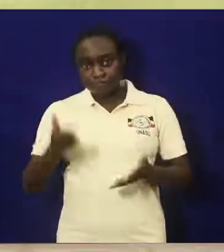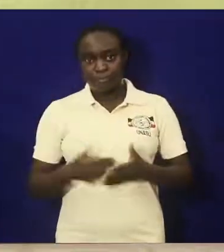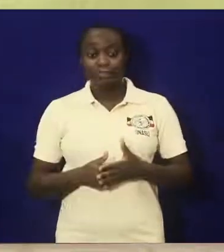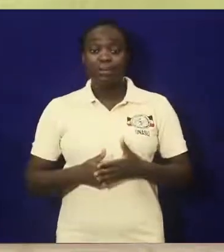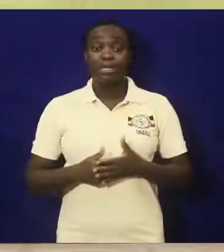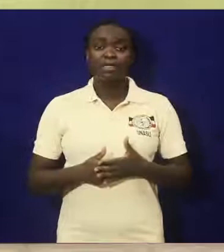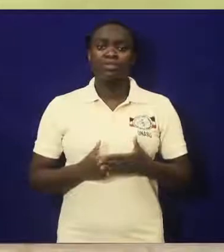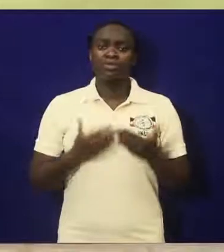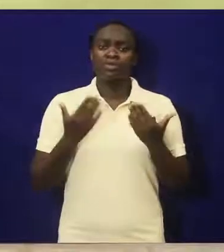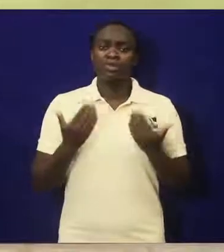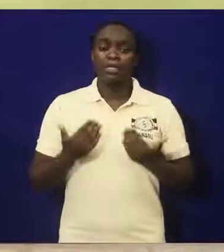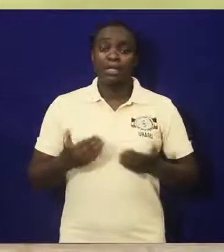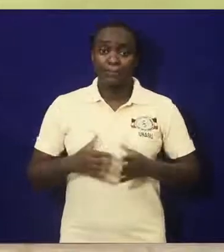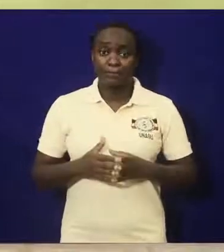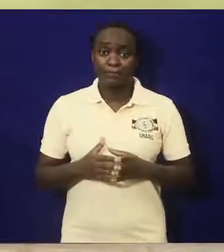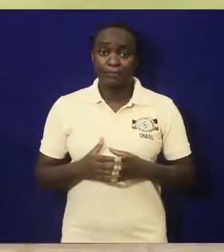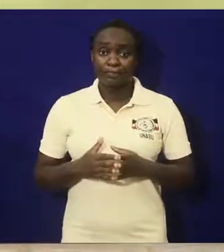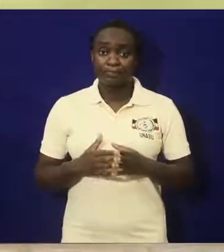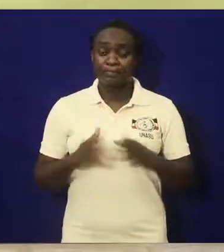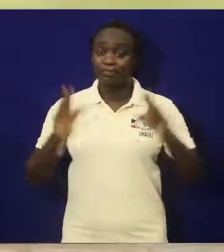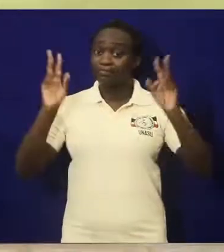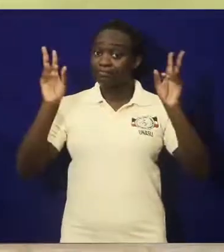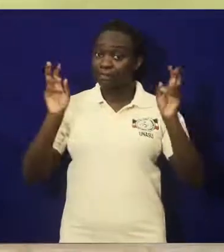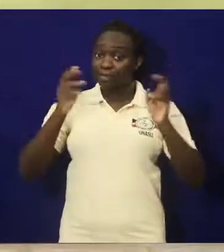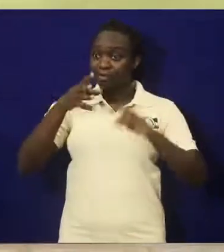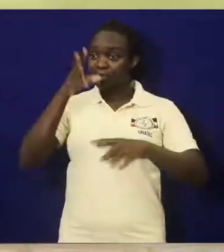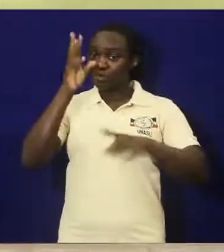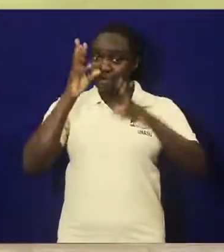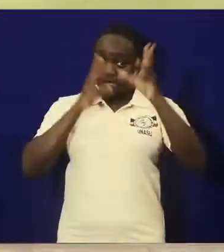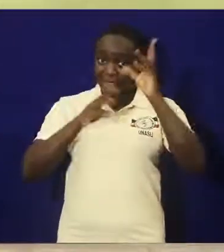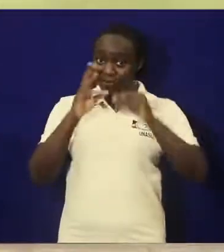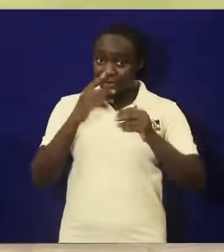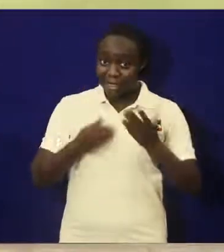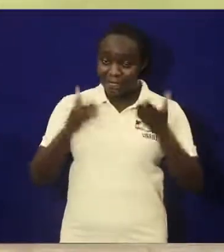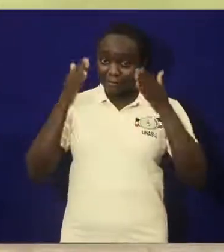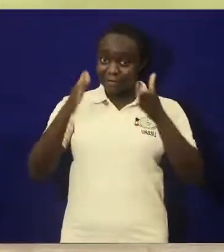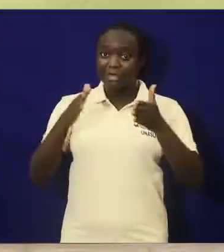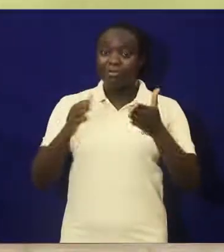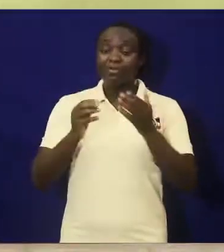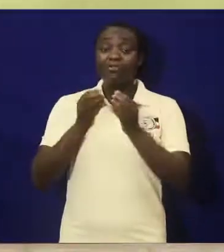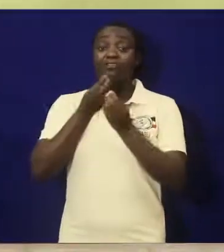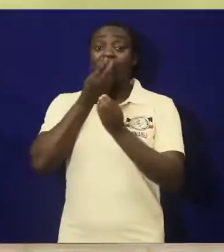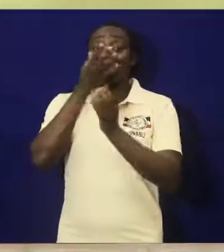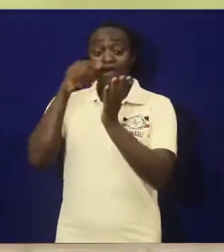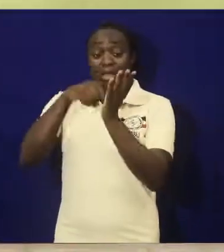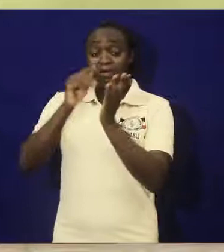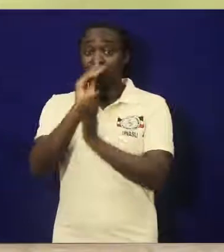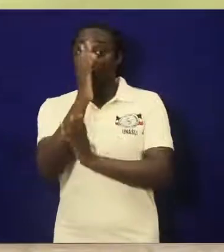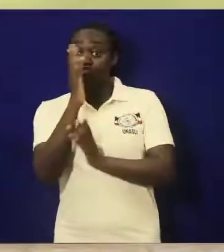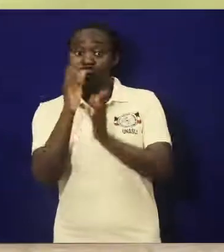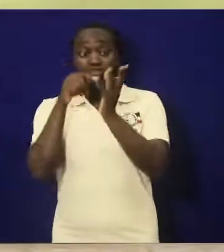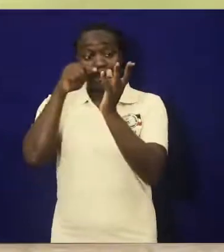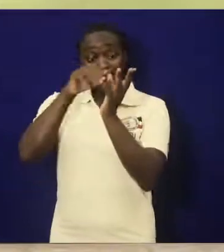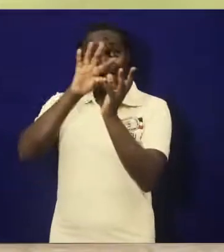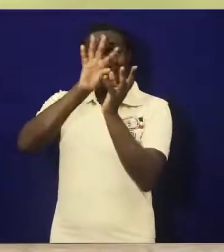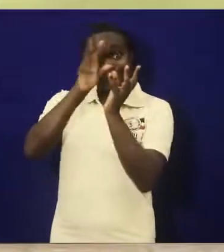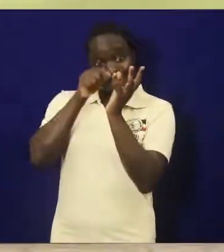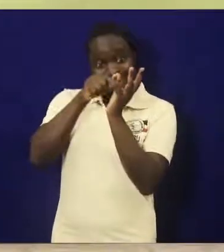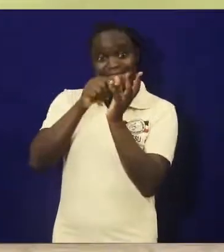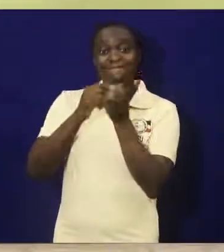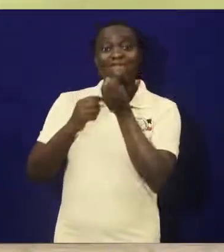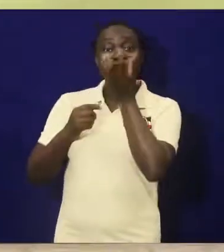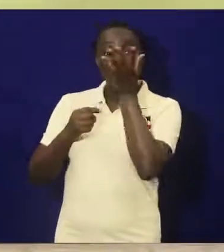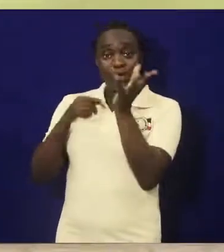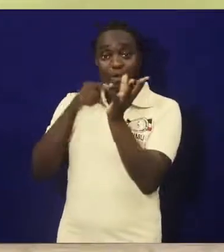friend, we are going to look at the plant flower. So you need a live flower.